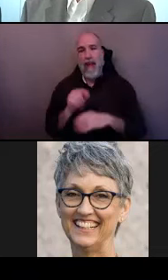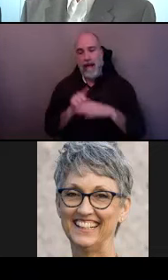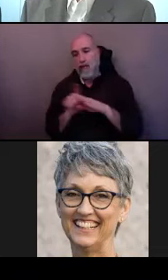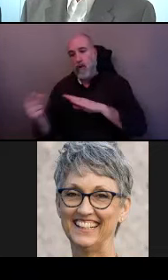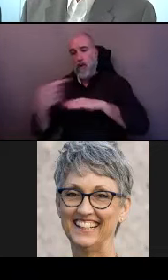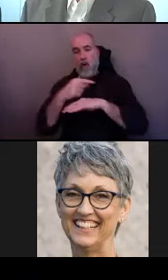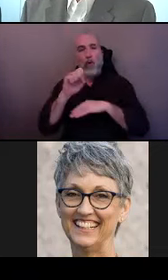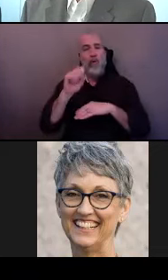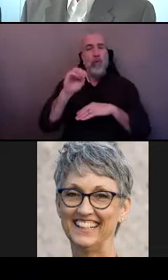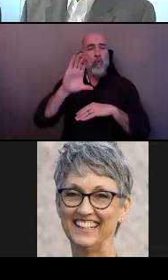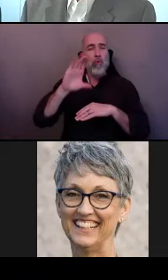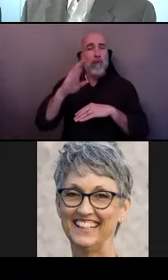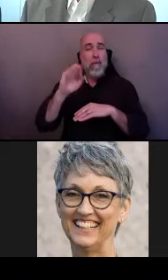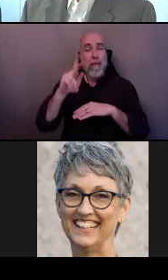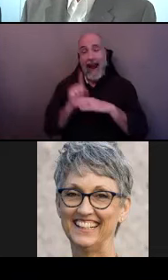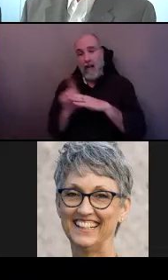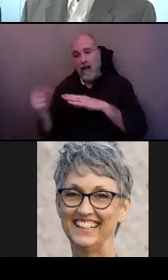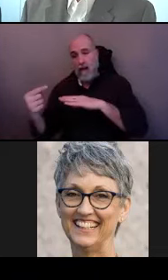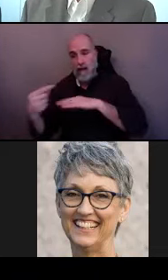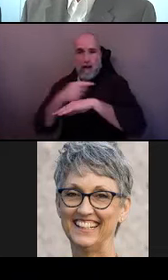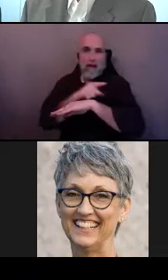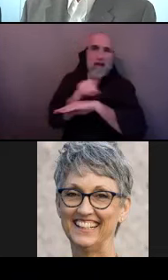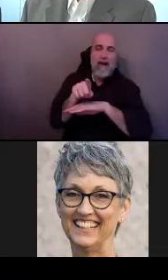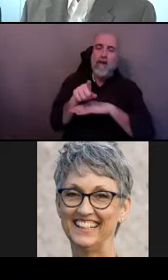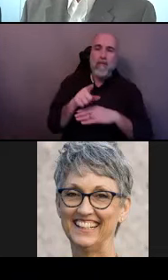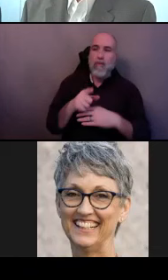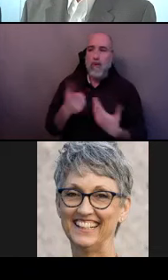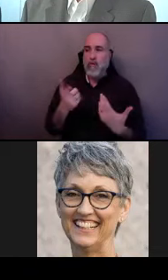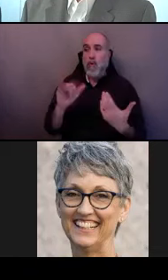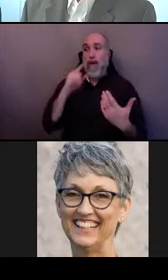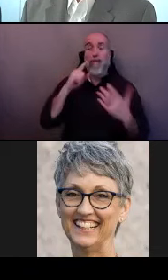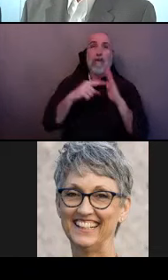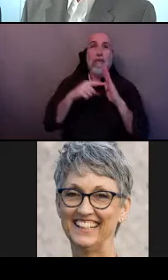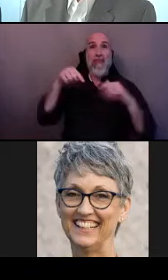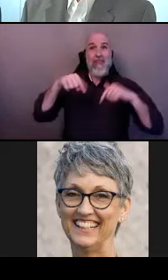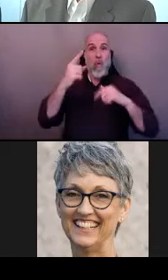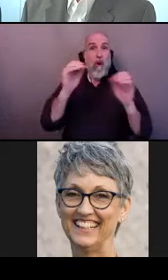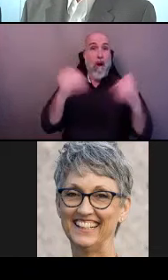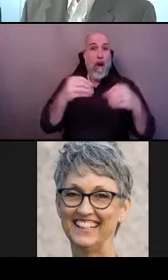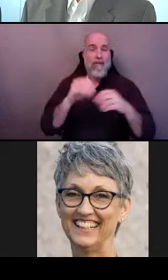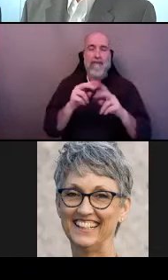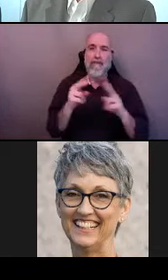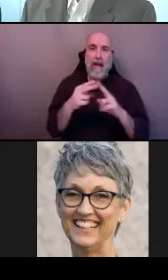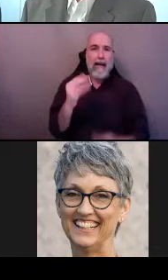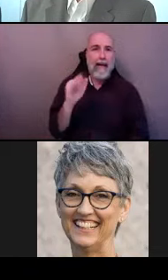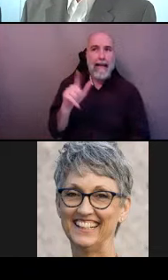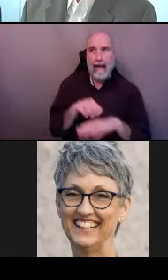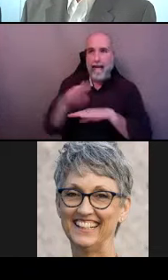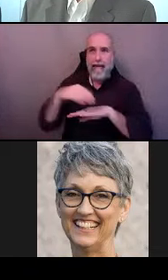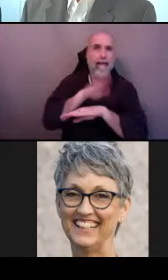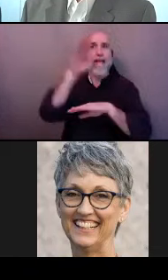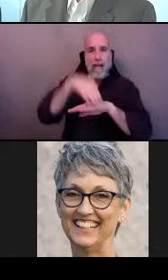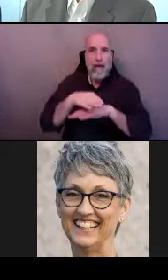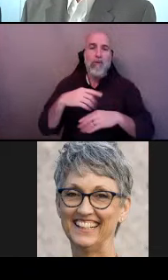was important for Austin just because Austin is very, very hilly. And so we needed to have some kind of provision for